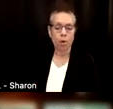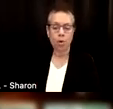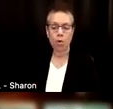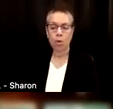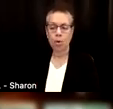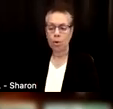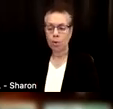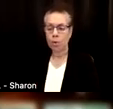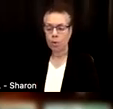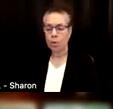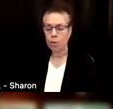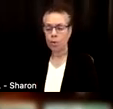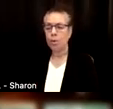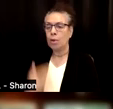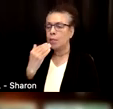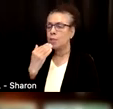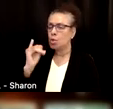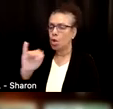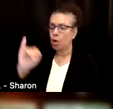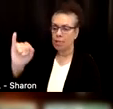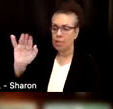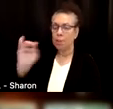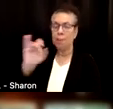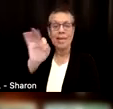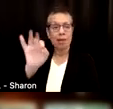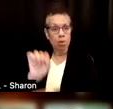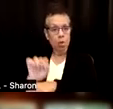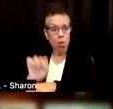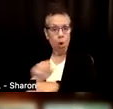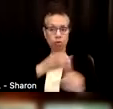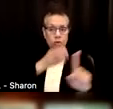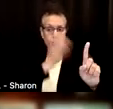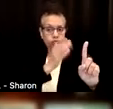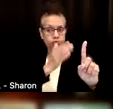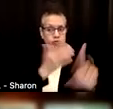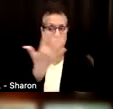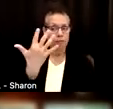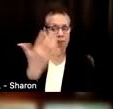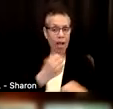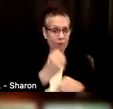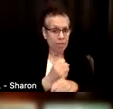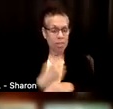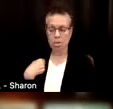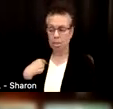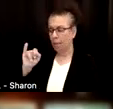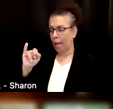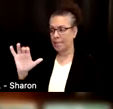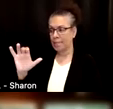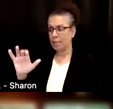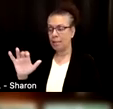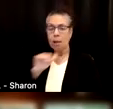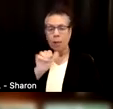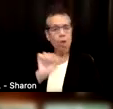a good point, Scott, too, because if somebody's worked for someone for 5 years and they're an independent contractor, but they don't work for